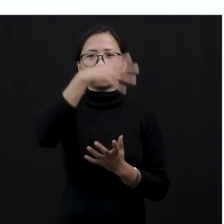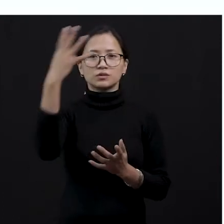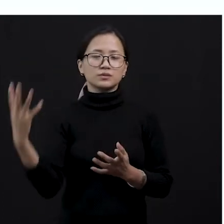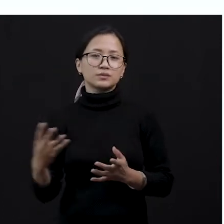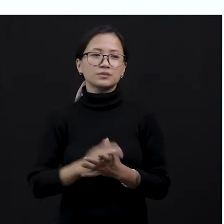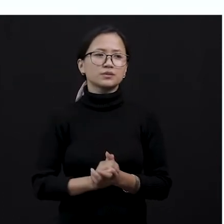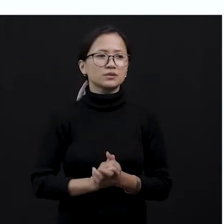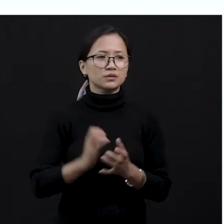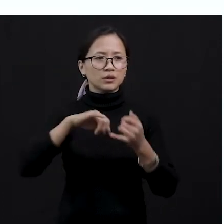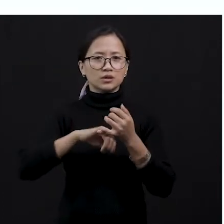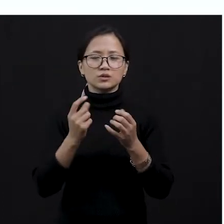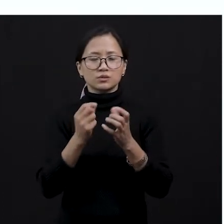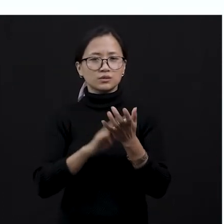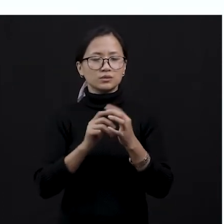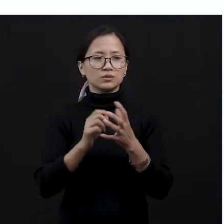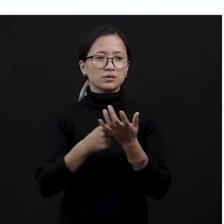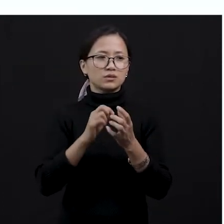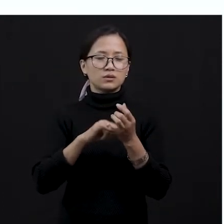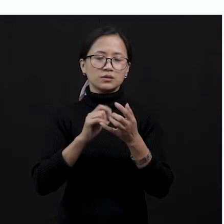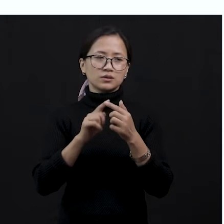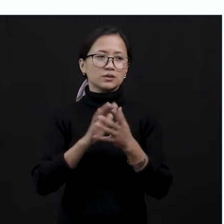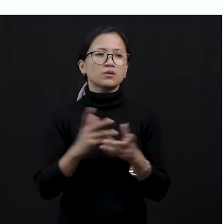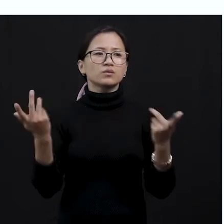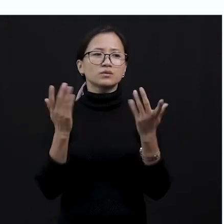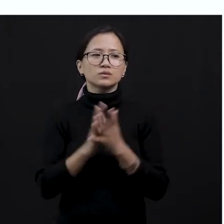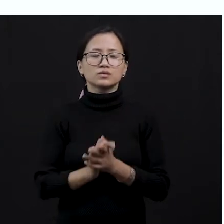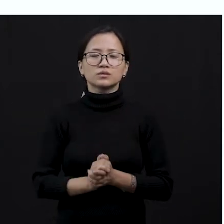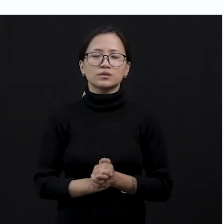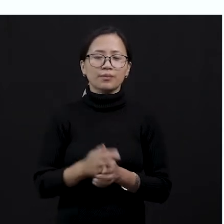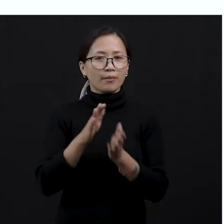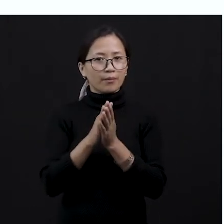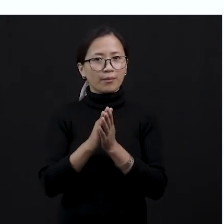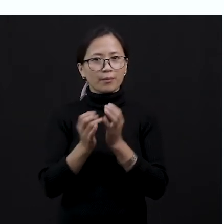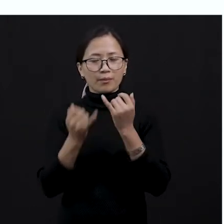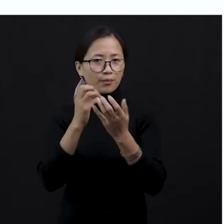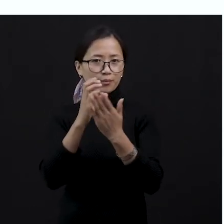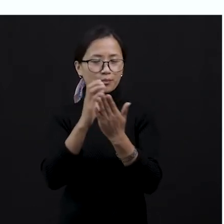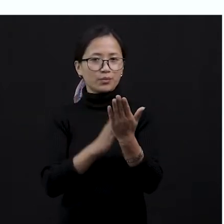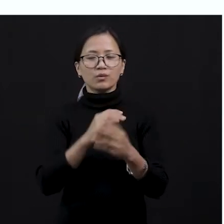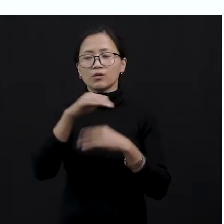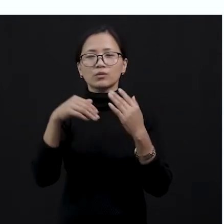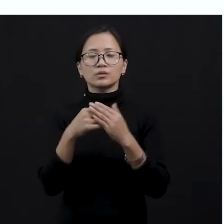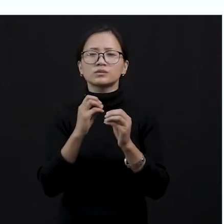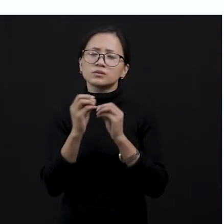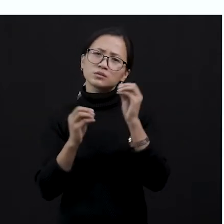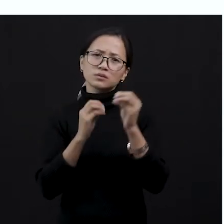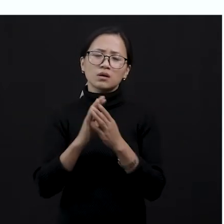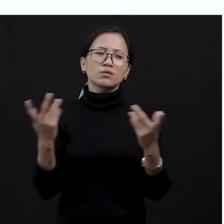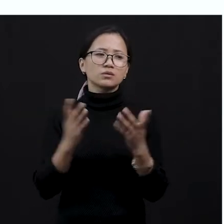we will just summarize it, okay, in few lines. So what is the poem all about? The poet, see, in the poem, the